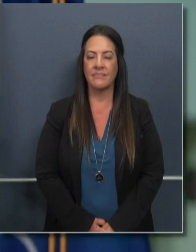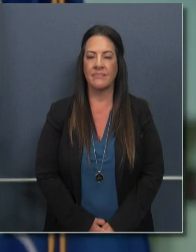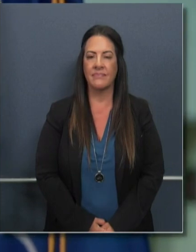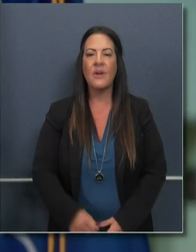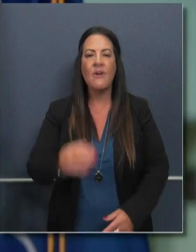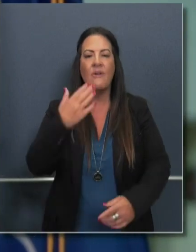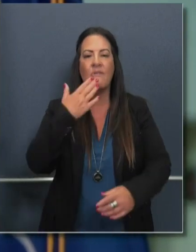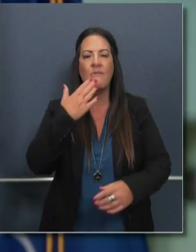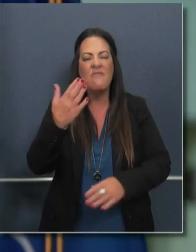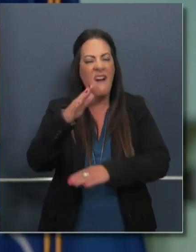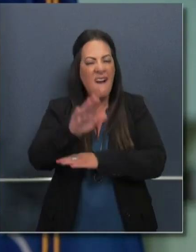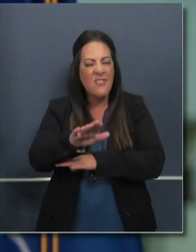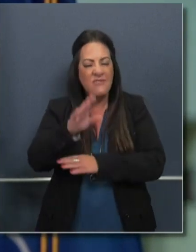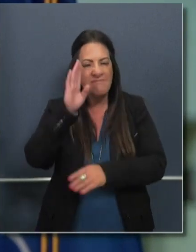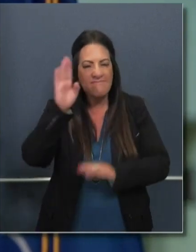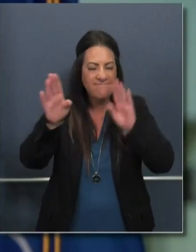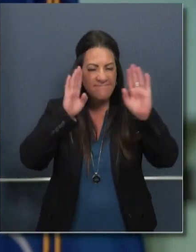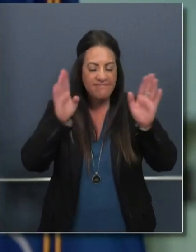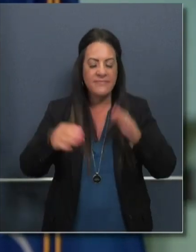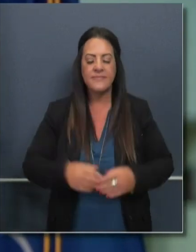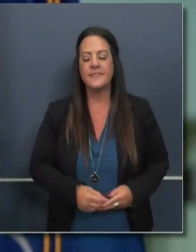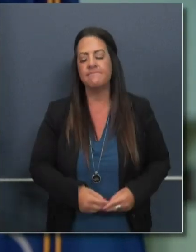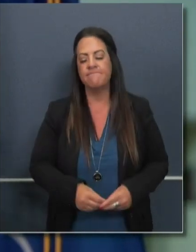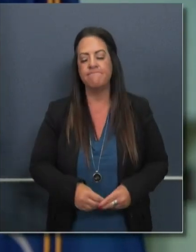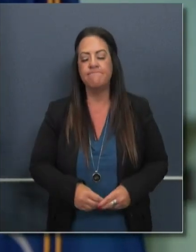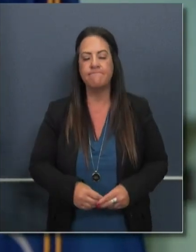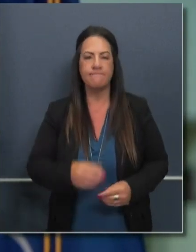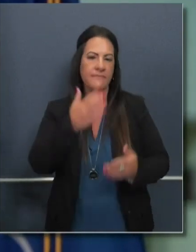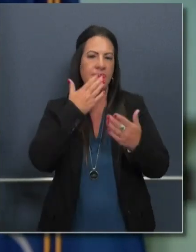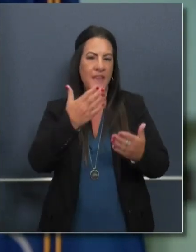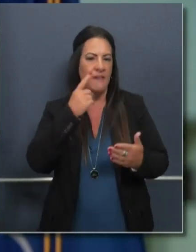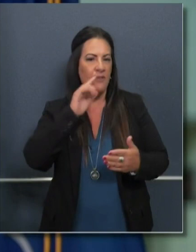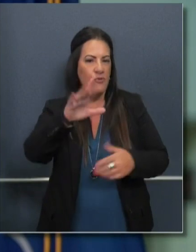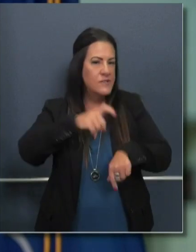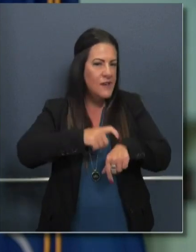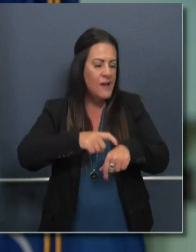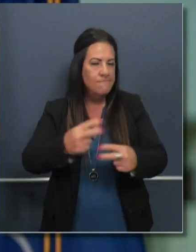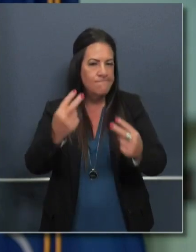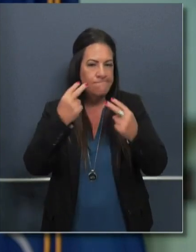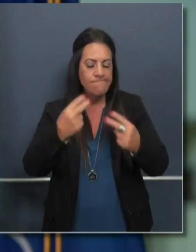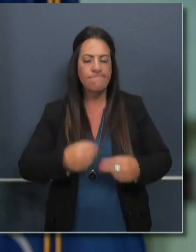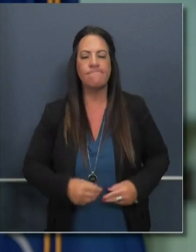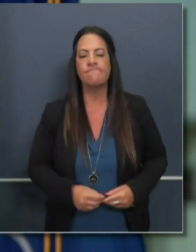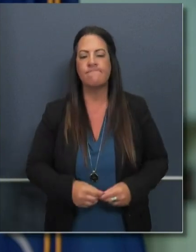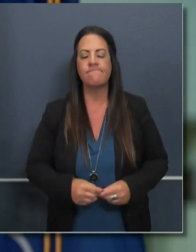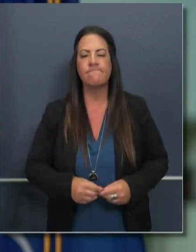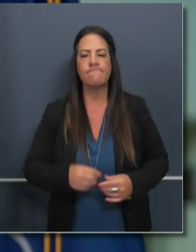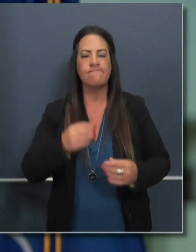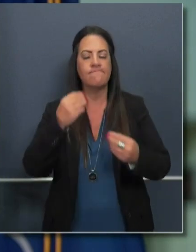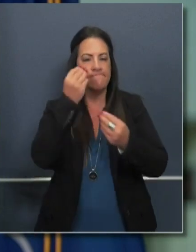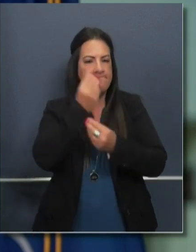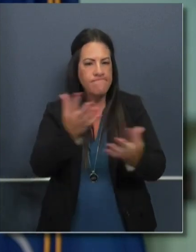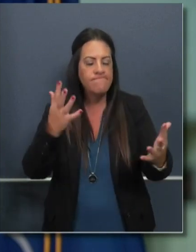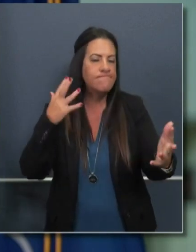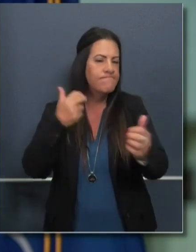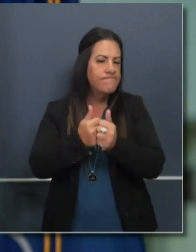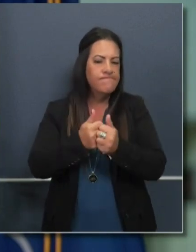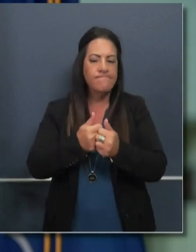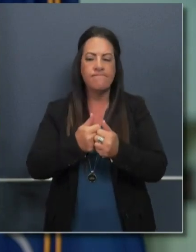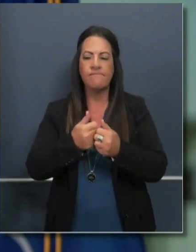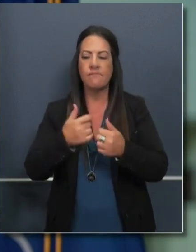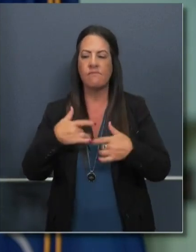Well, good afternoon, everybody. Thank you for the privilege of your time, the opportunity to catch up on where